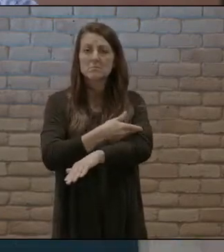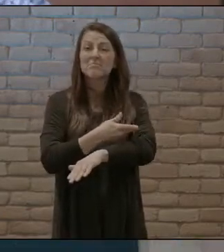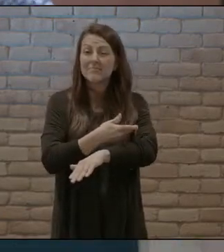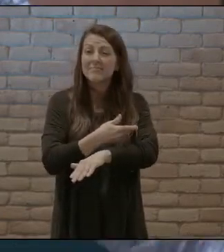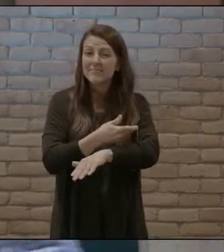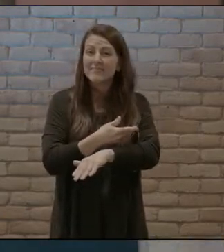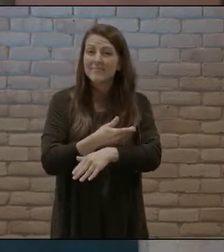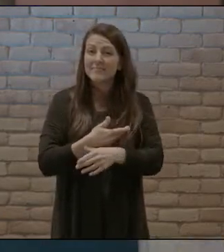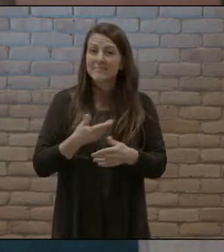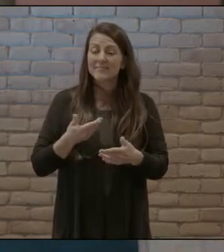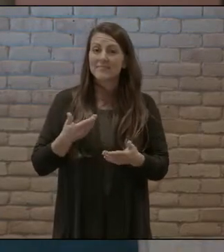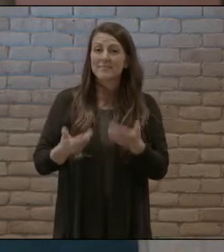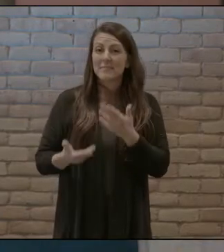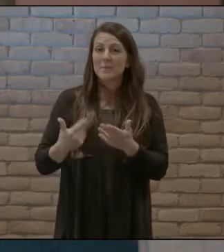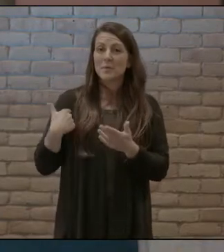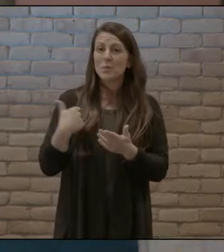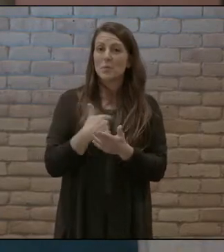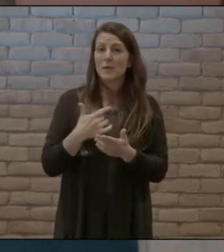We may be exiled,